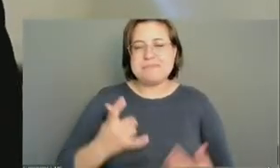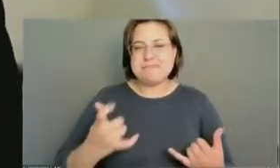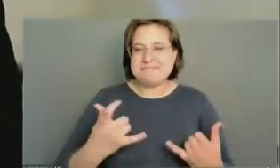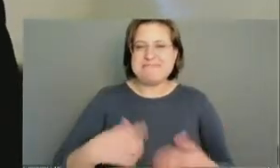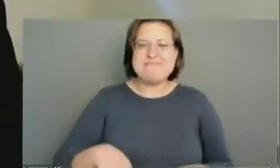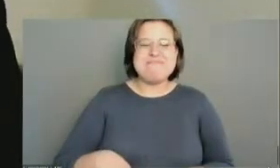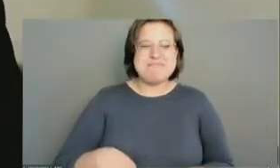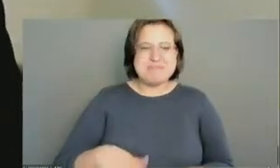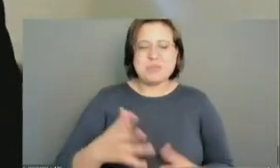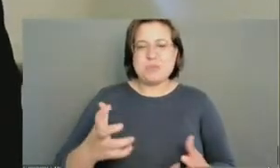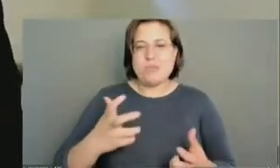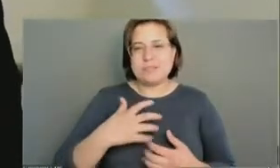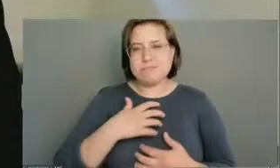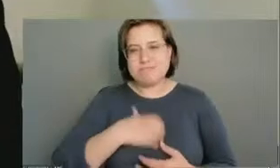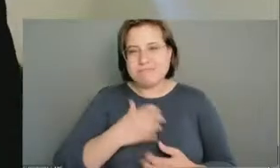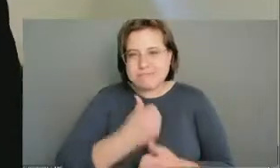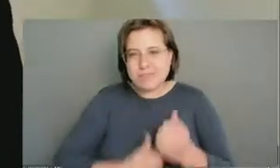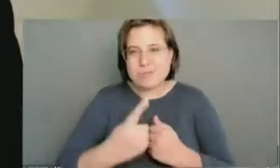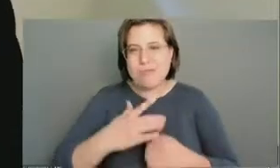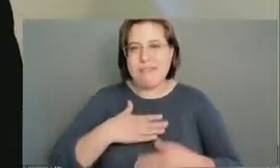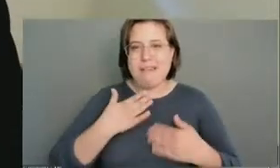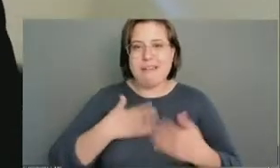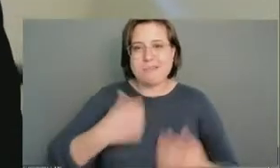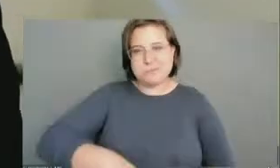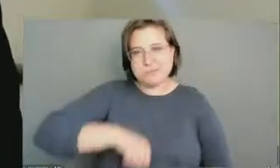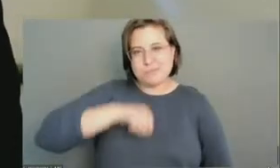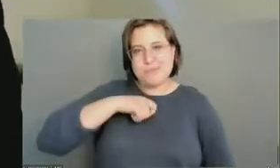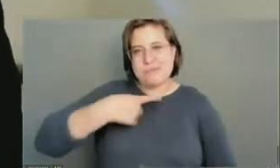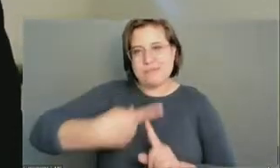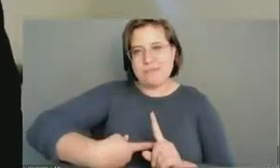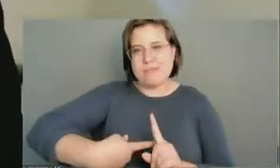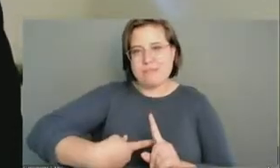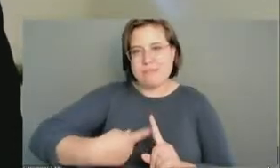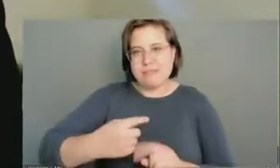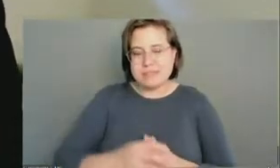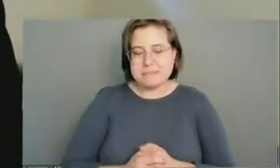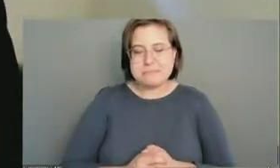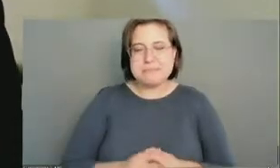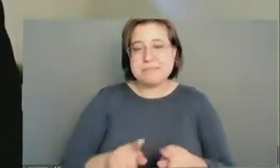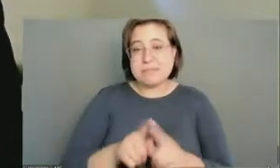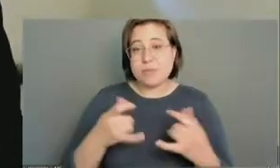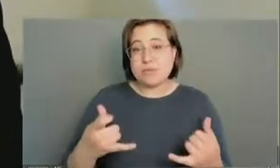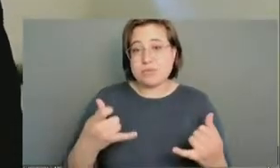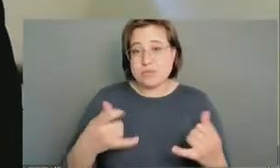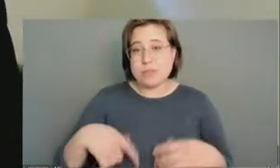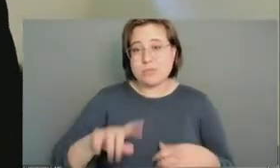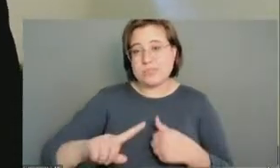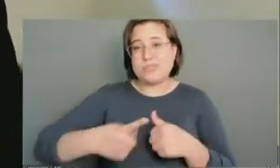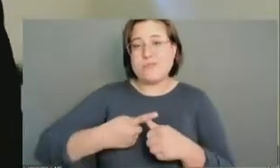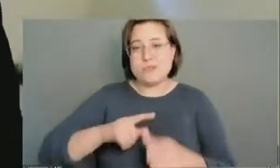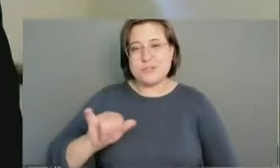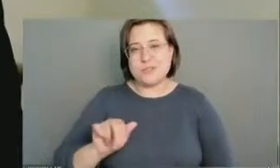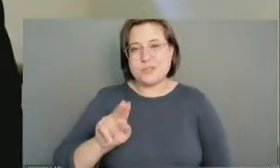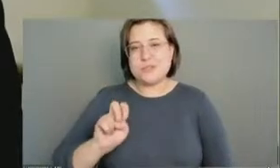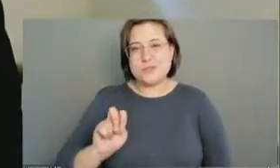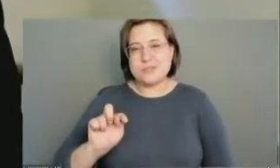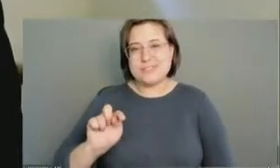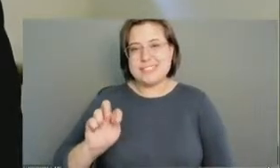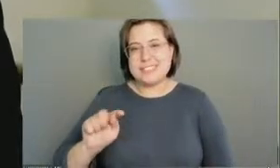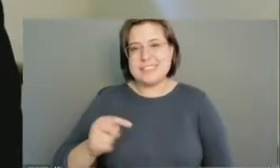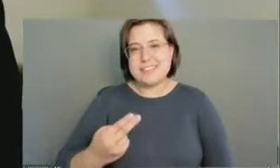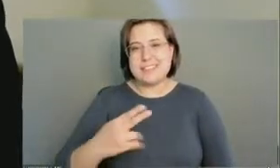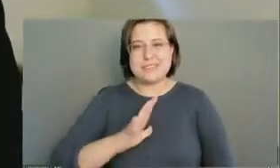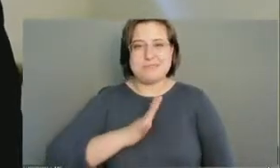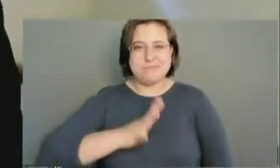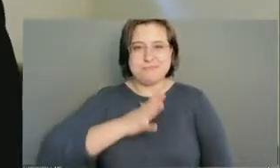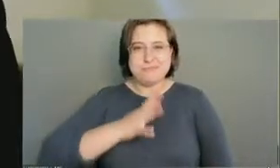Month. Also, this month is historic as we commemorate the first Juneteenth. The focus of today's